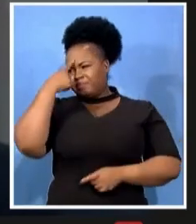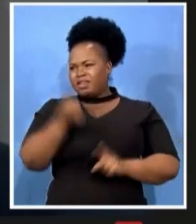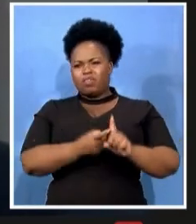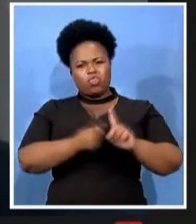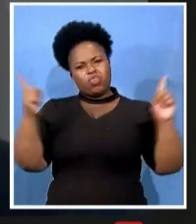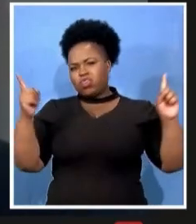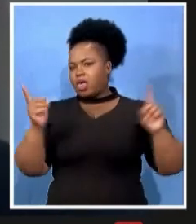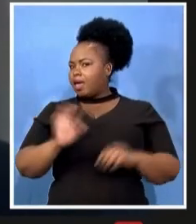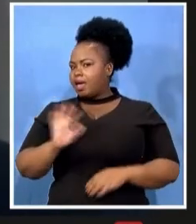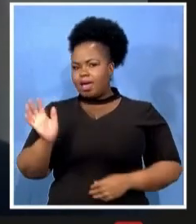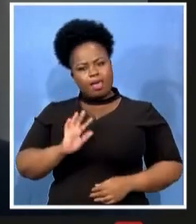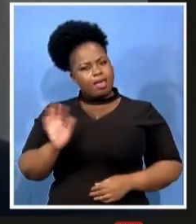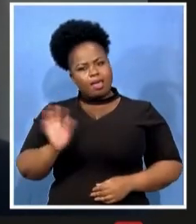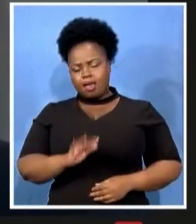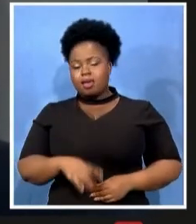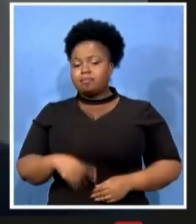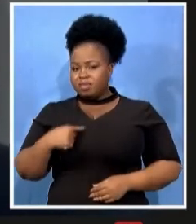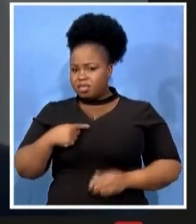of smallpox.